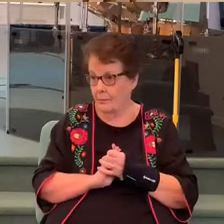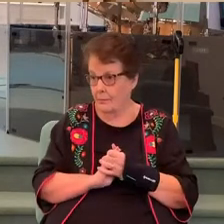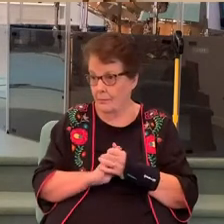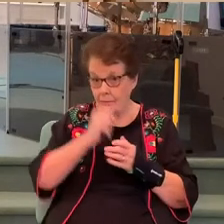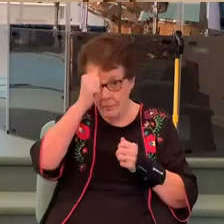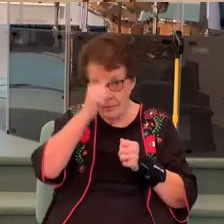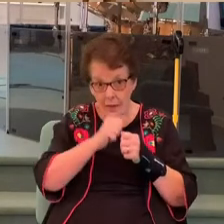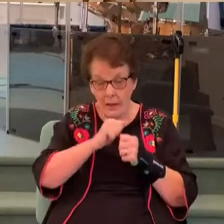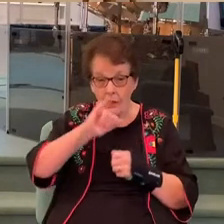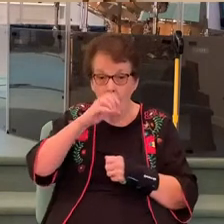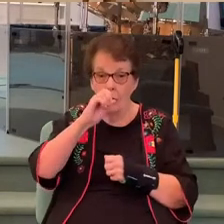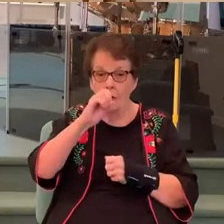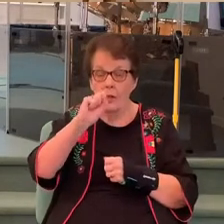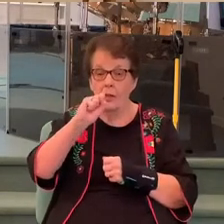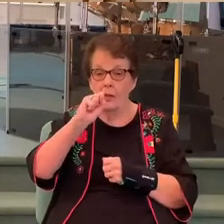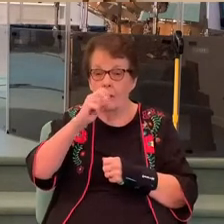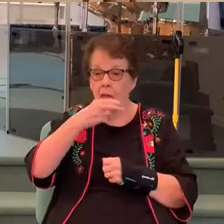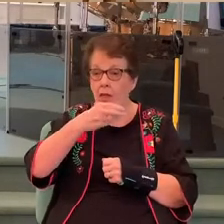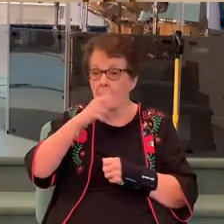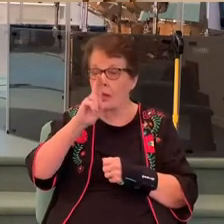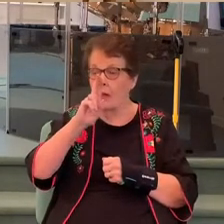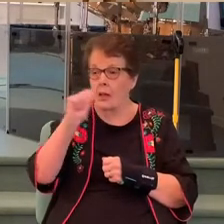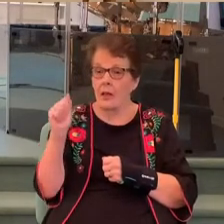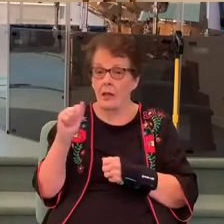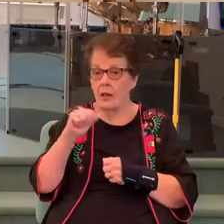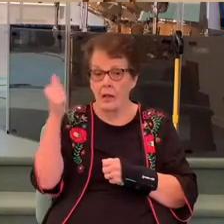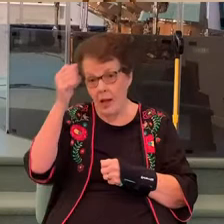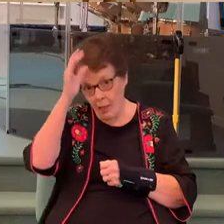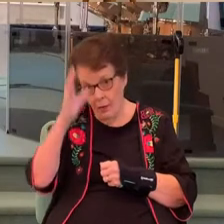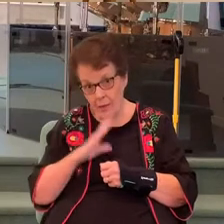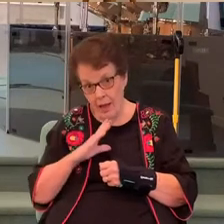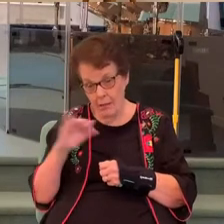Joshua? Another man, just like we are.